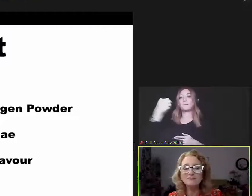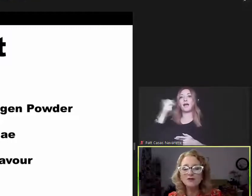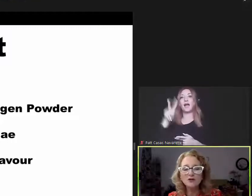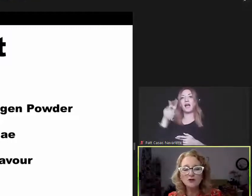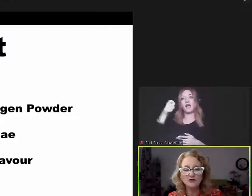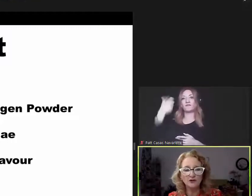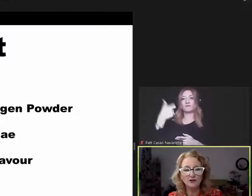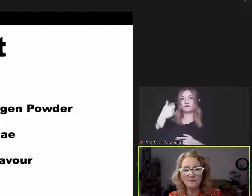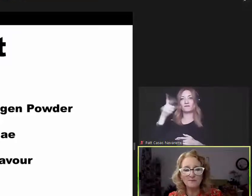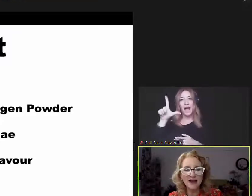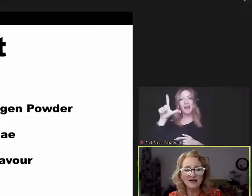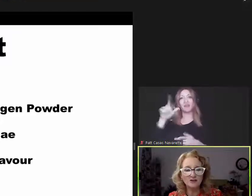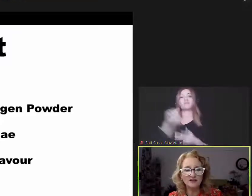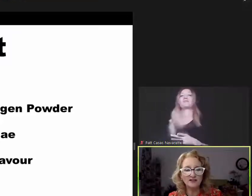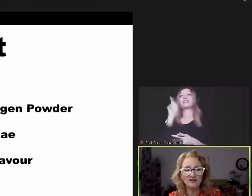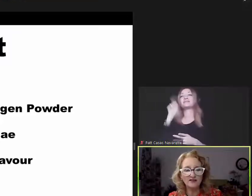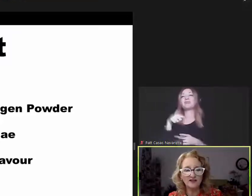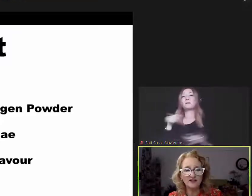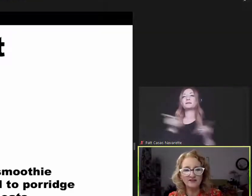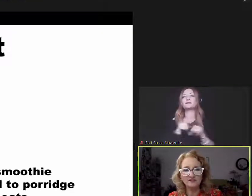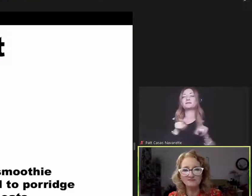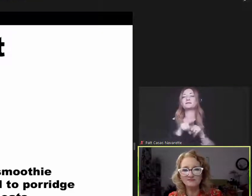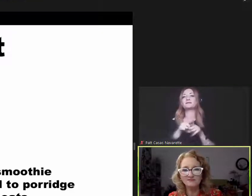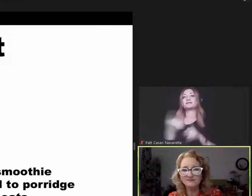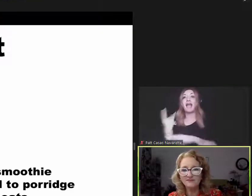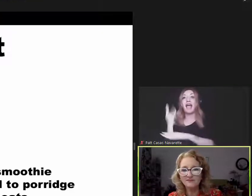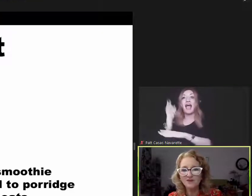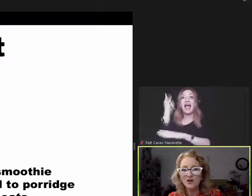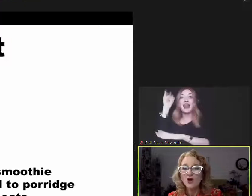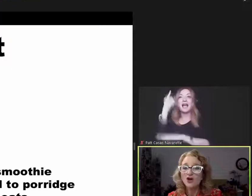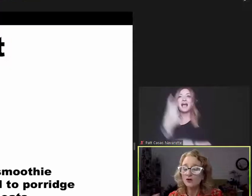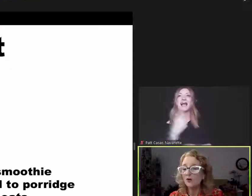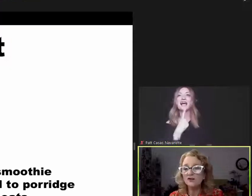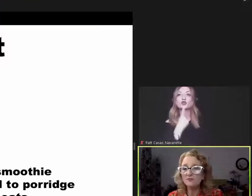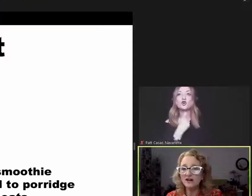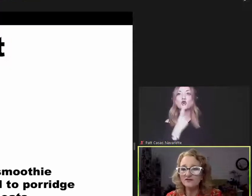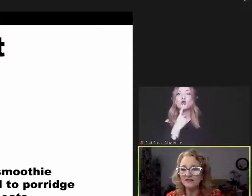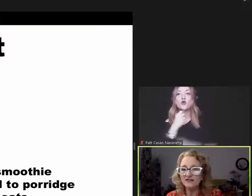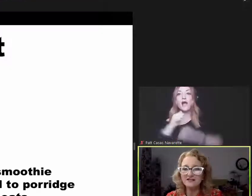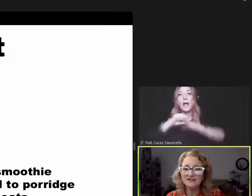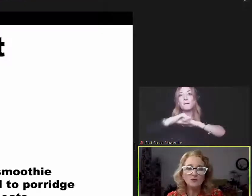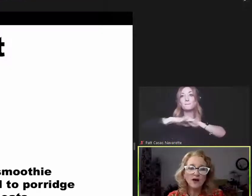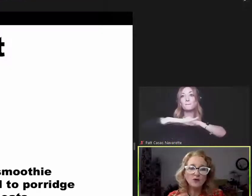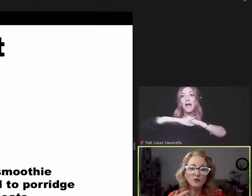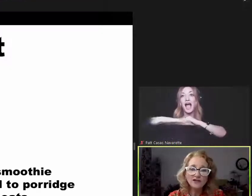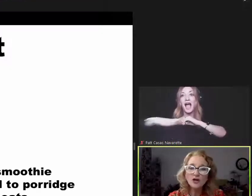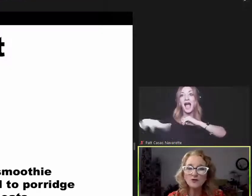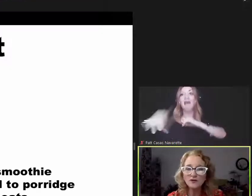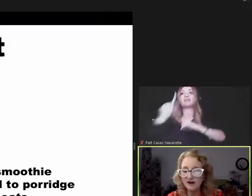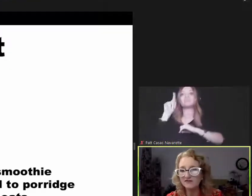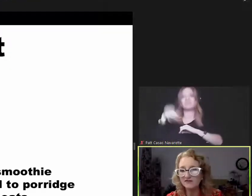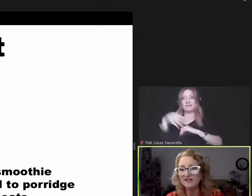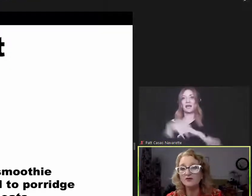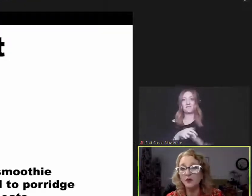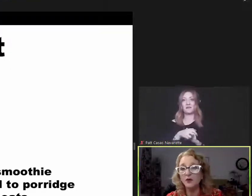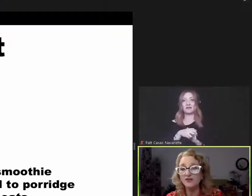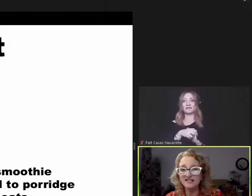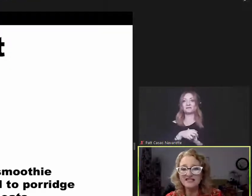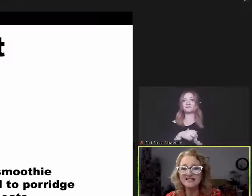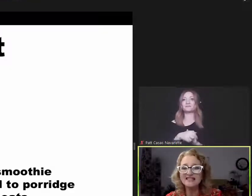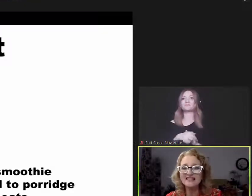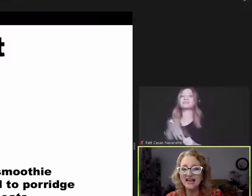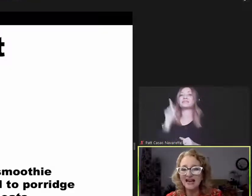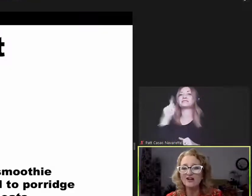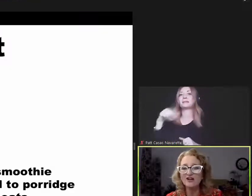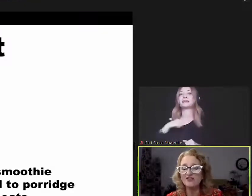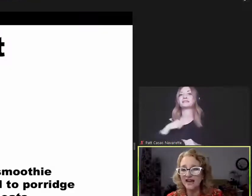a beautiful mandarin flavor. So what are the benefits? Well, we know the benefits for the